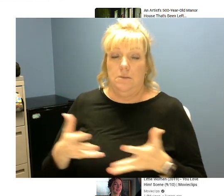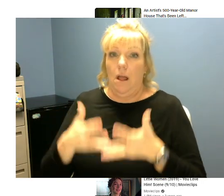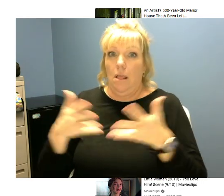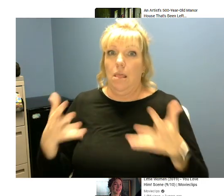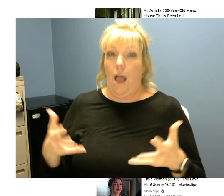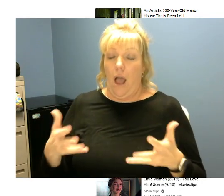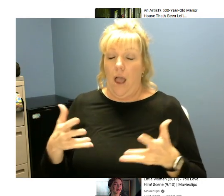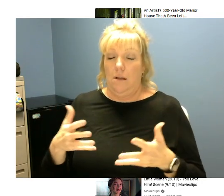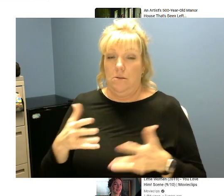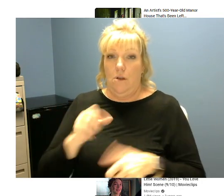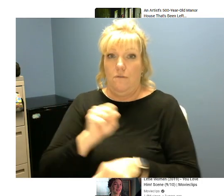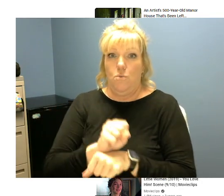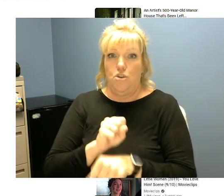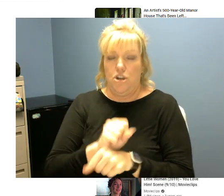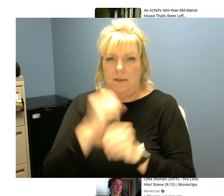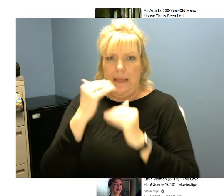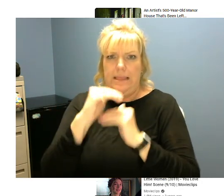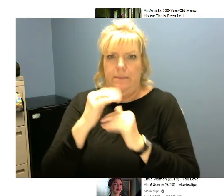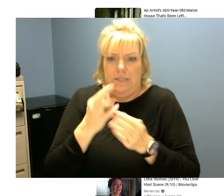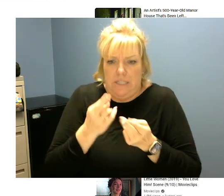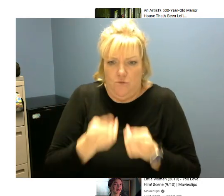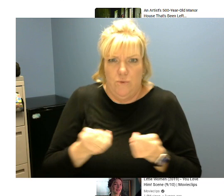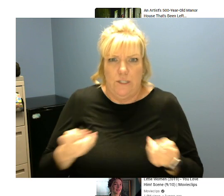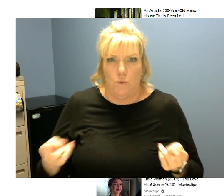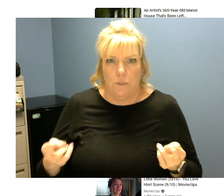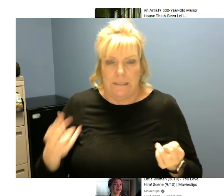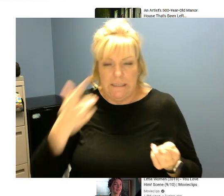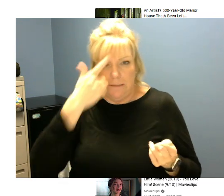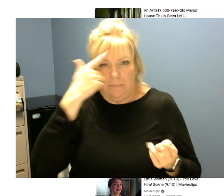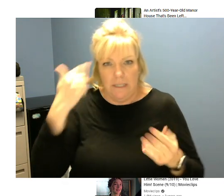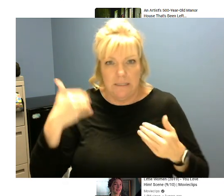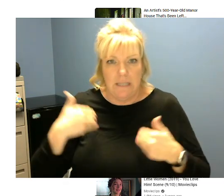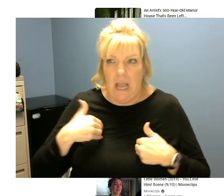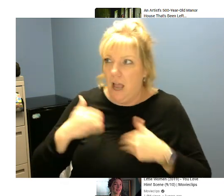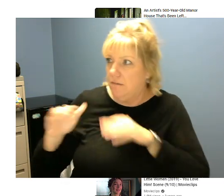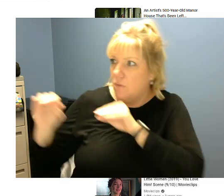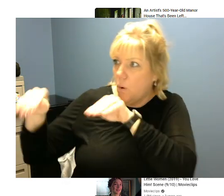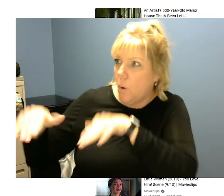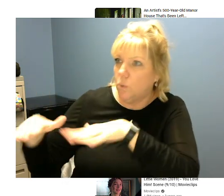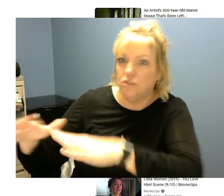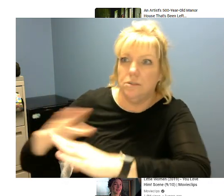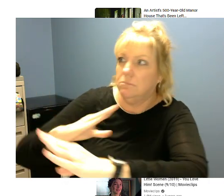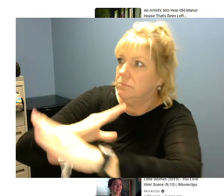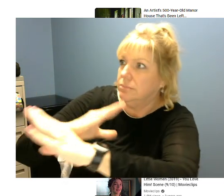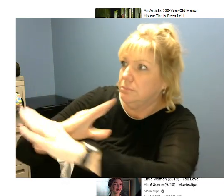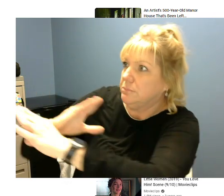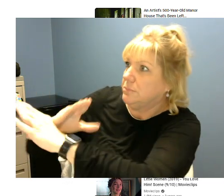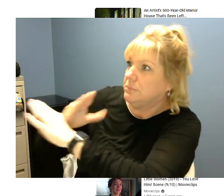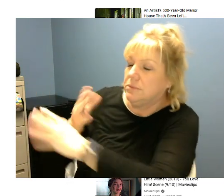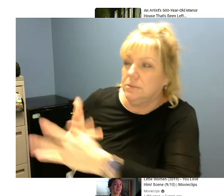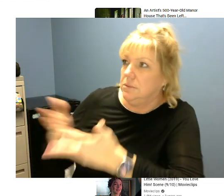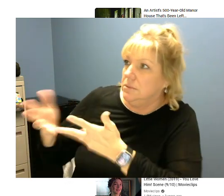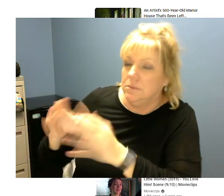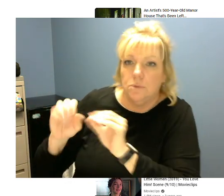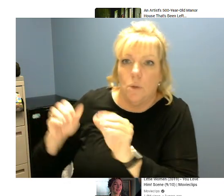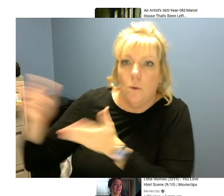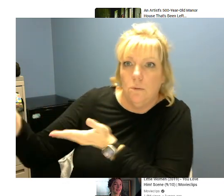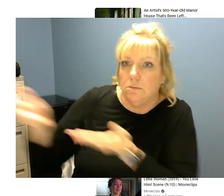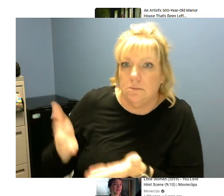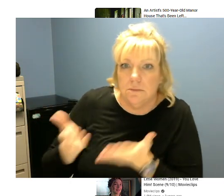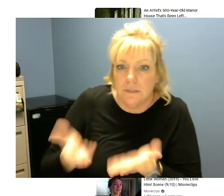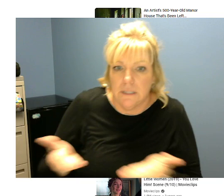they don't have a lot of resources. And so she recalls here in her account